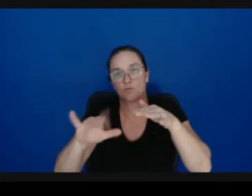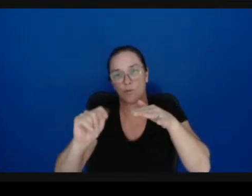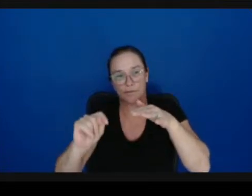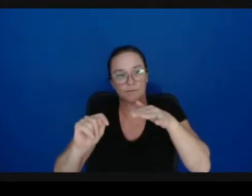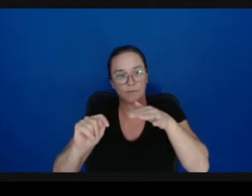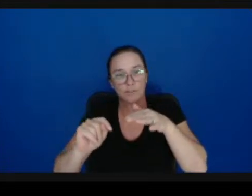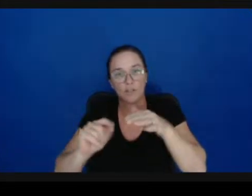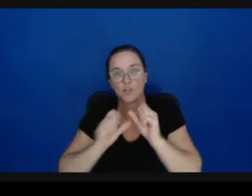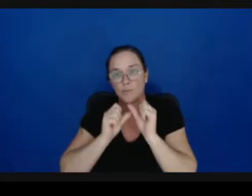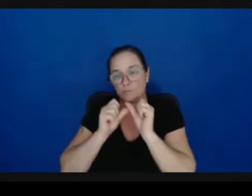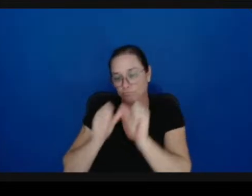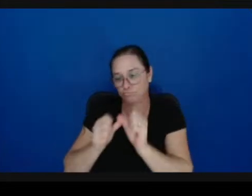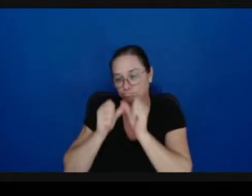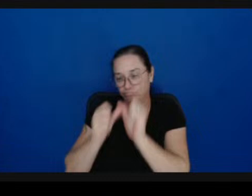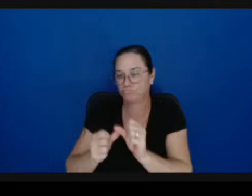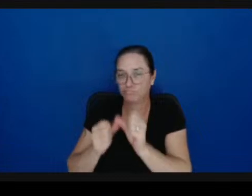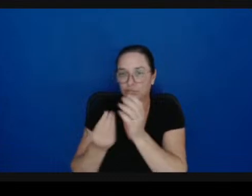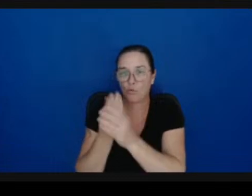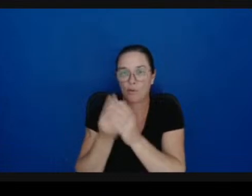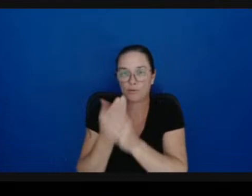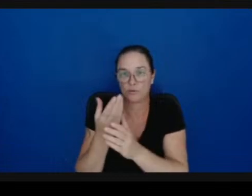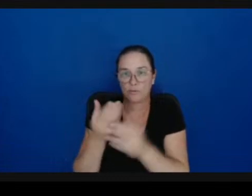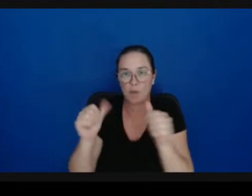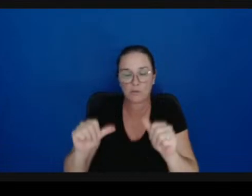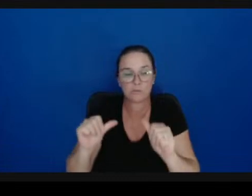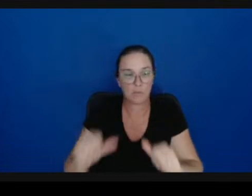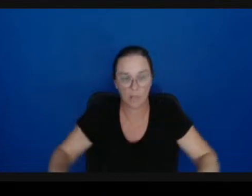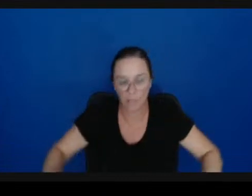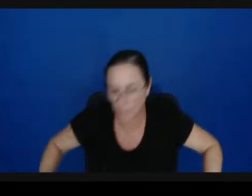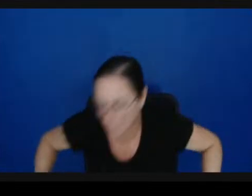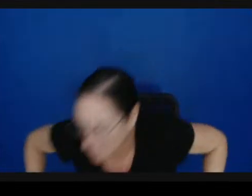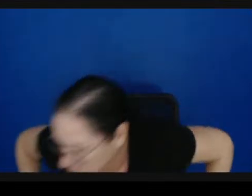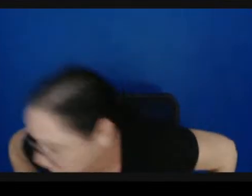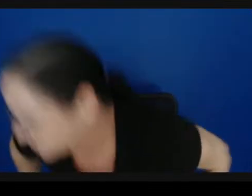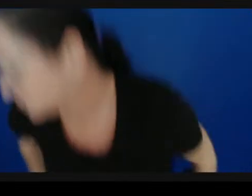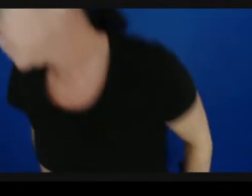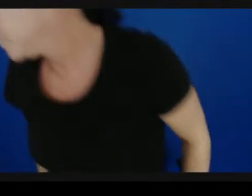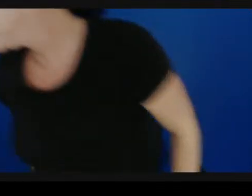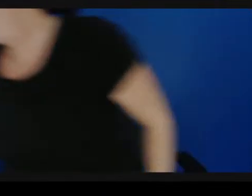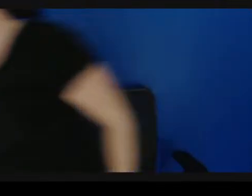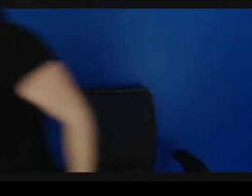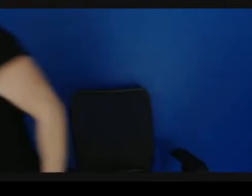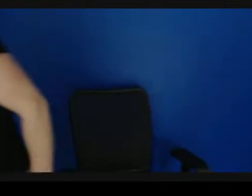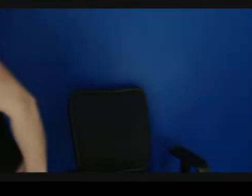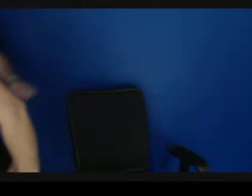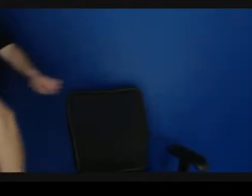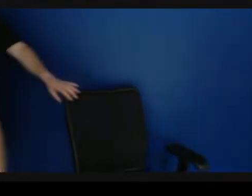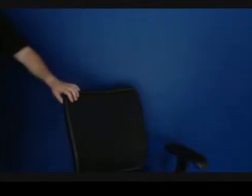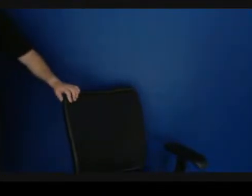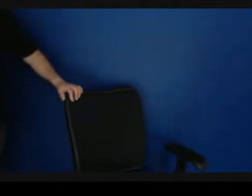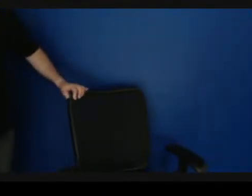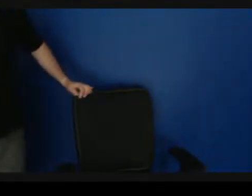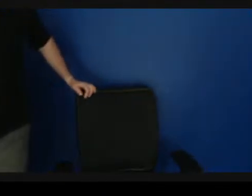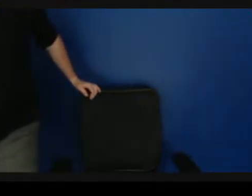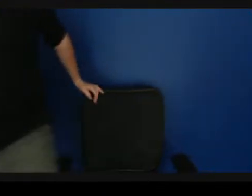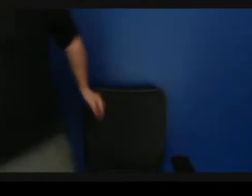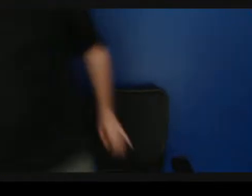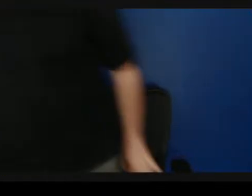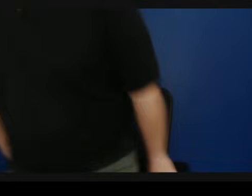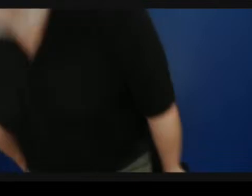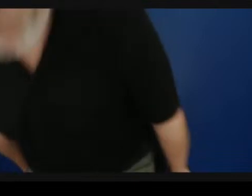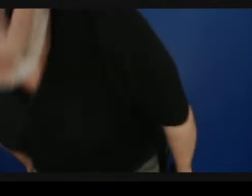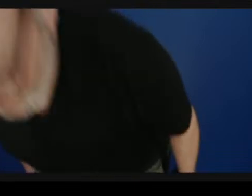eruption. So we'll see what actually happens. I've heard some talk about what would happen if the eruption becomes long-term right